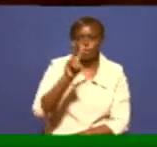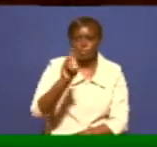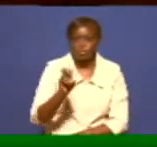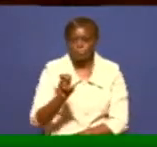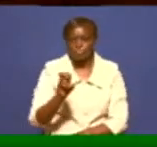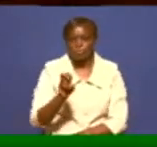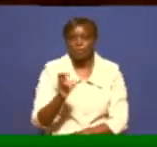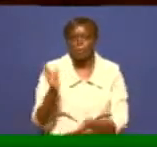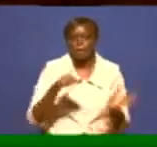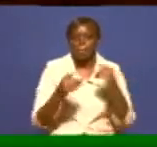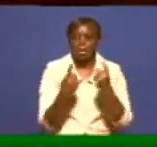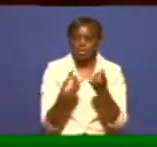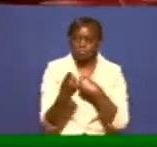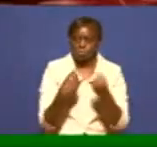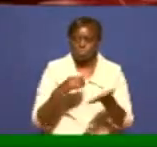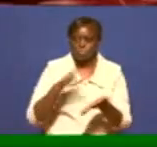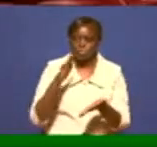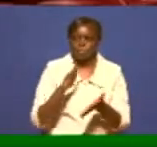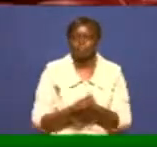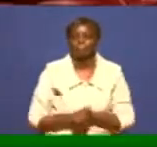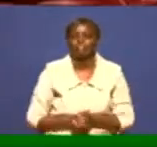resumption of debate.